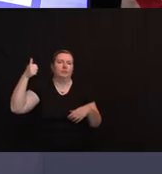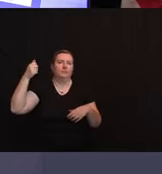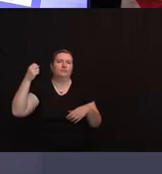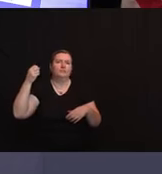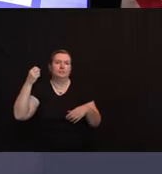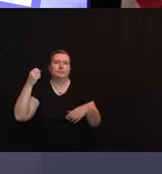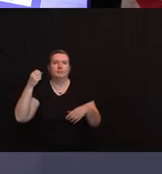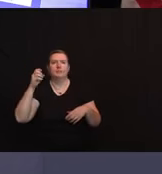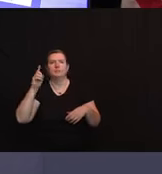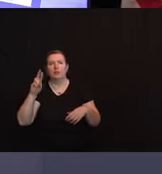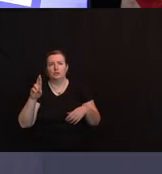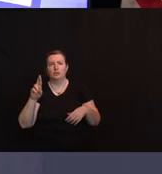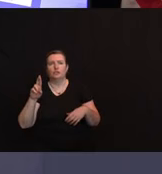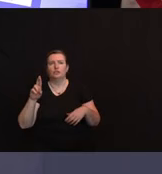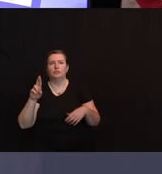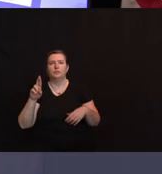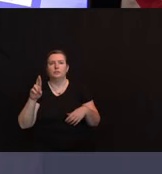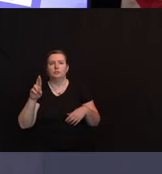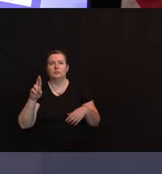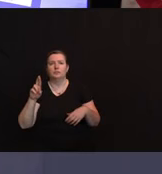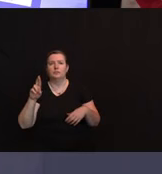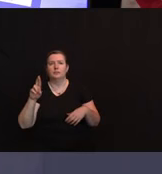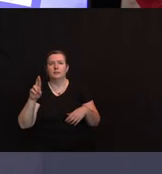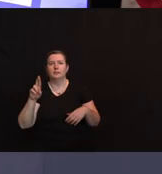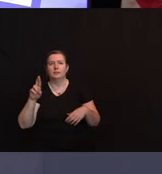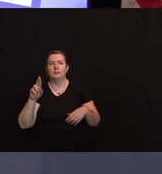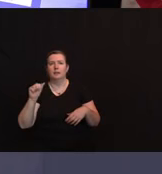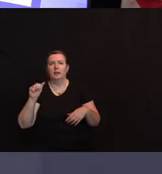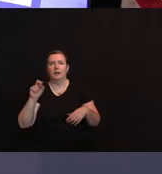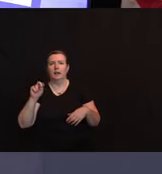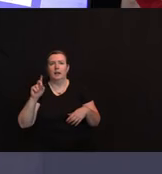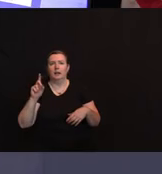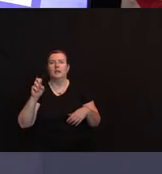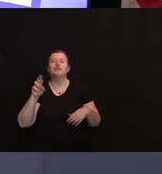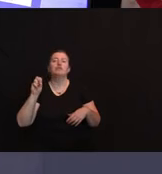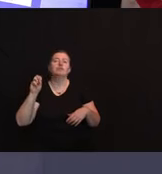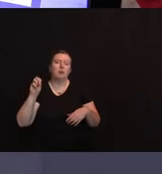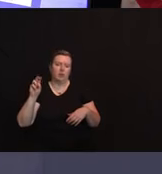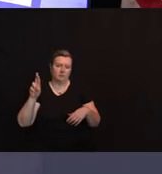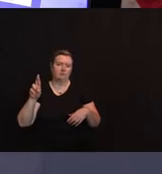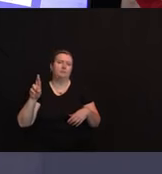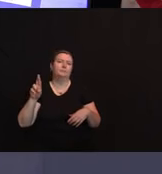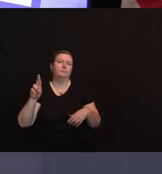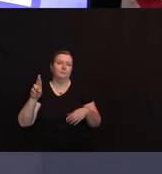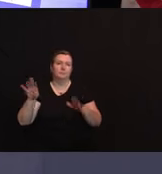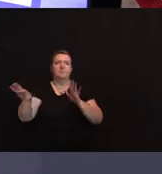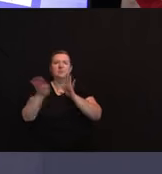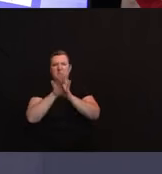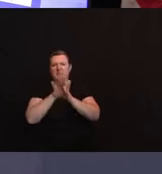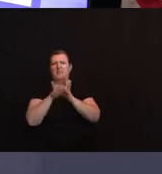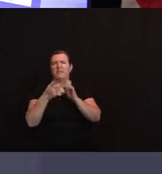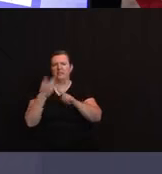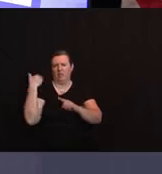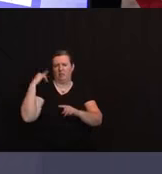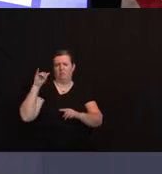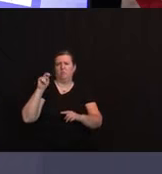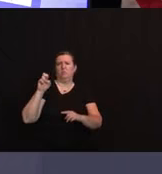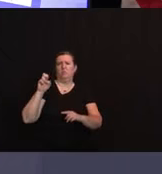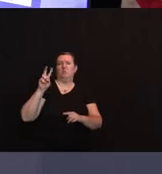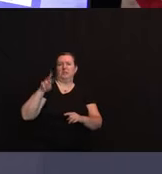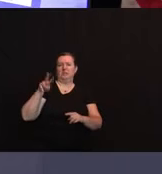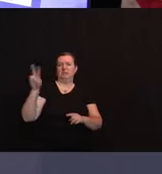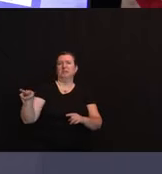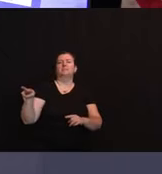preparedness. Dr. Adenaro's appointment on June 22nd fulfills another recommendation of the Manette